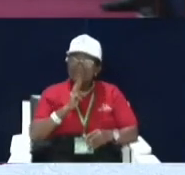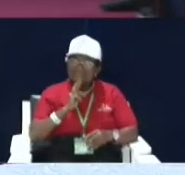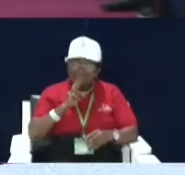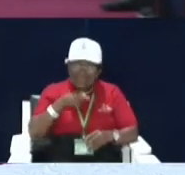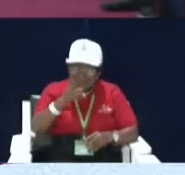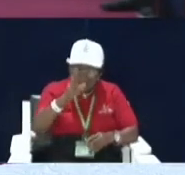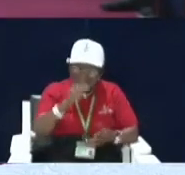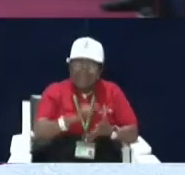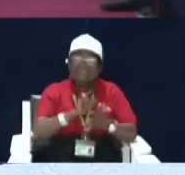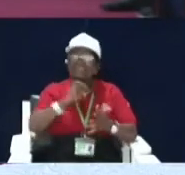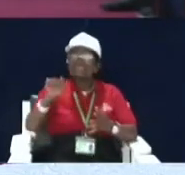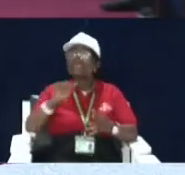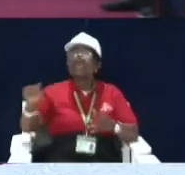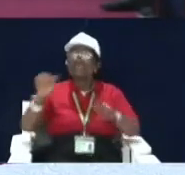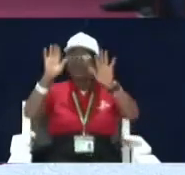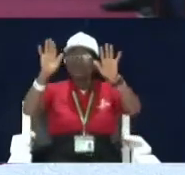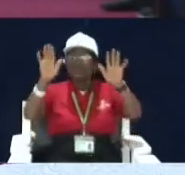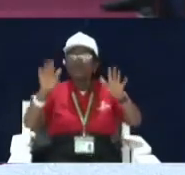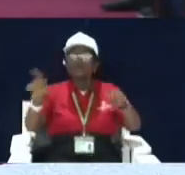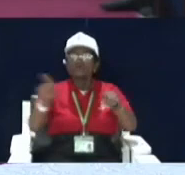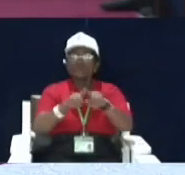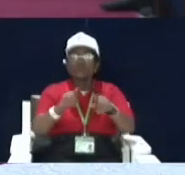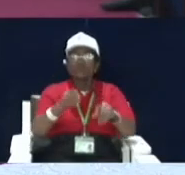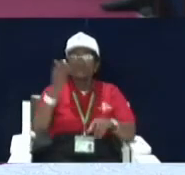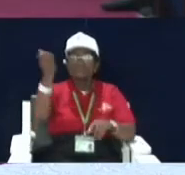So there's news for those who